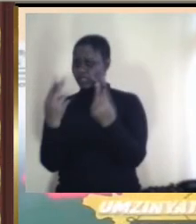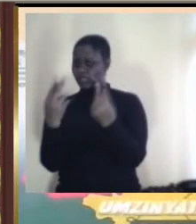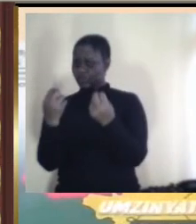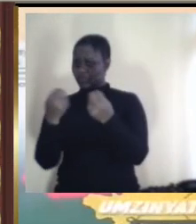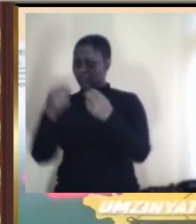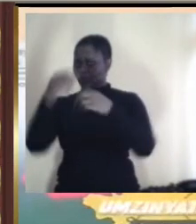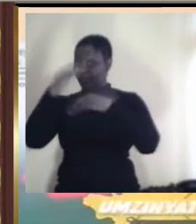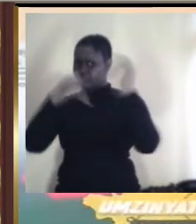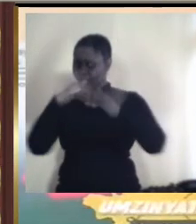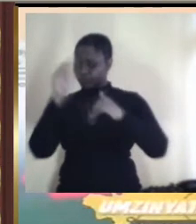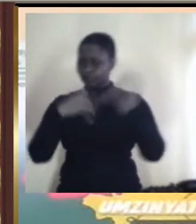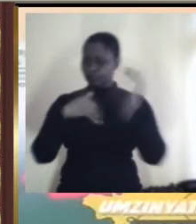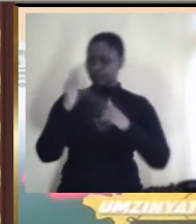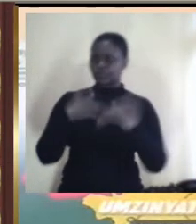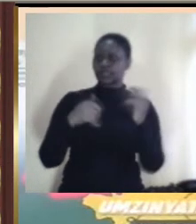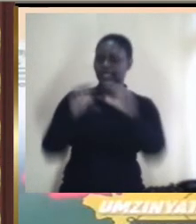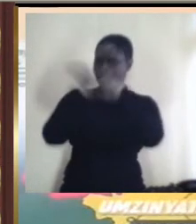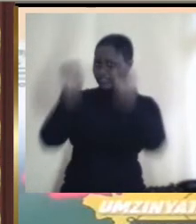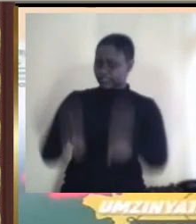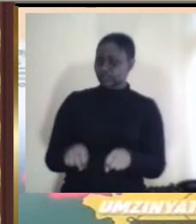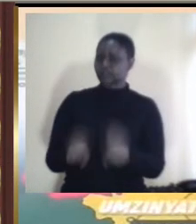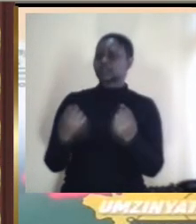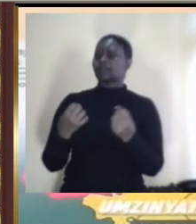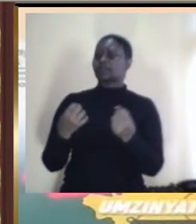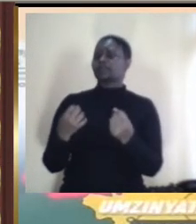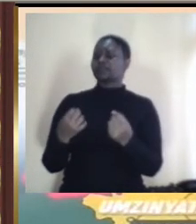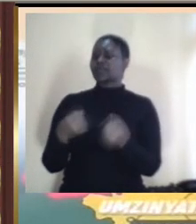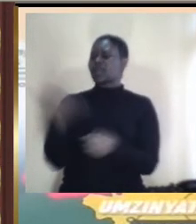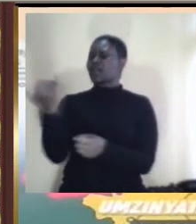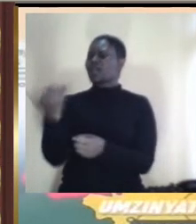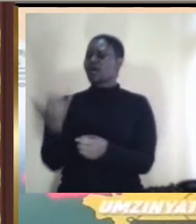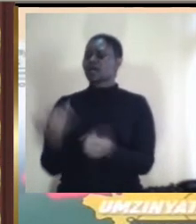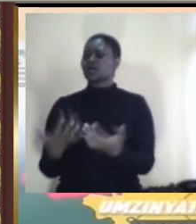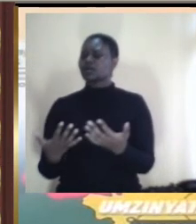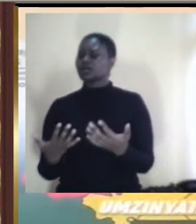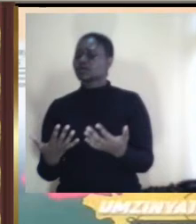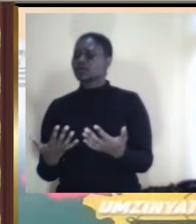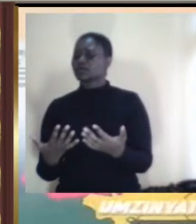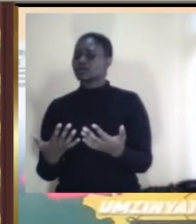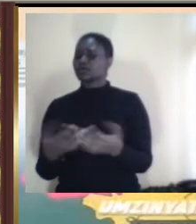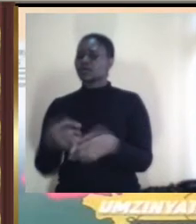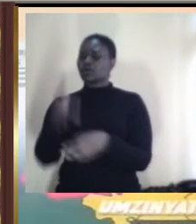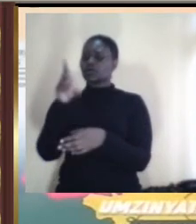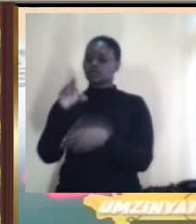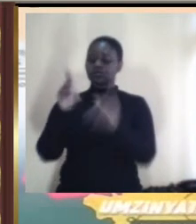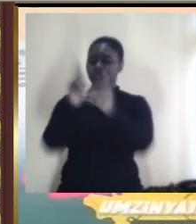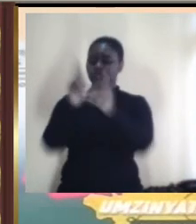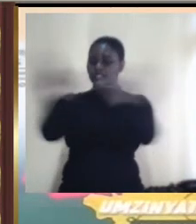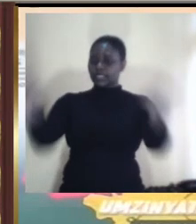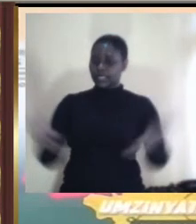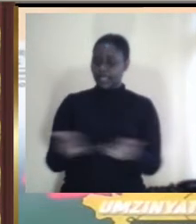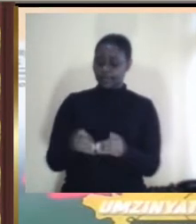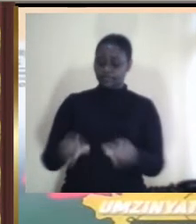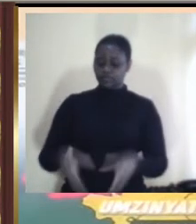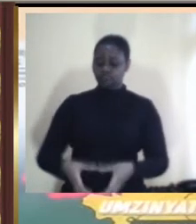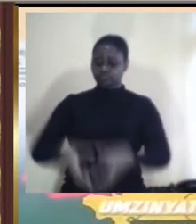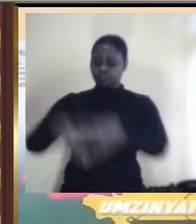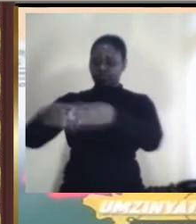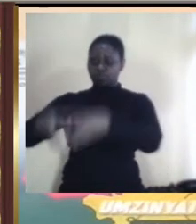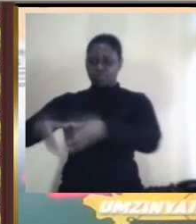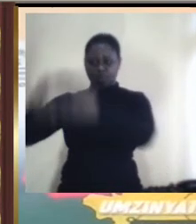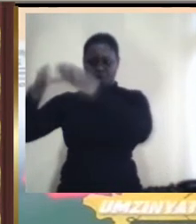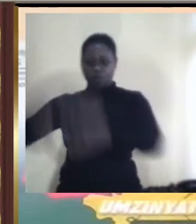and rehabilitation existing one, such as deep tanks, dams, borehole, irrigation fences,